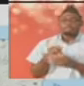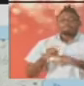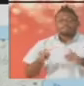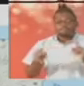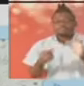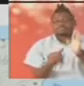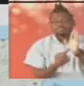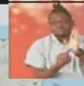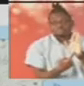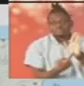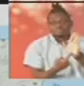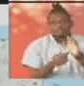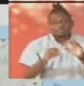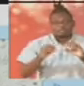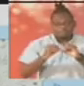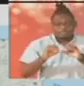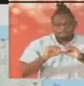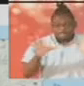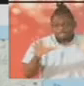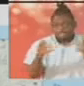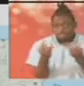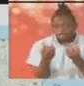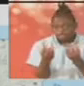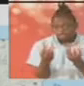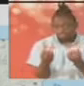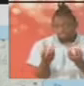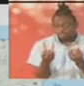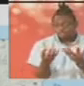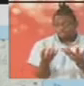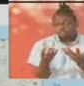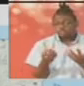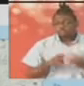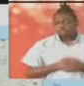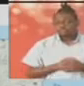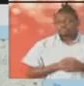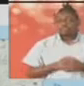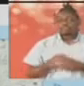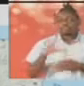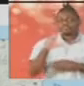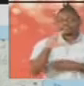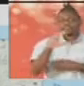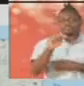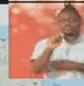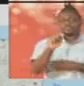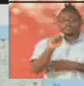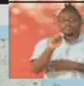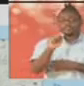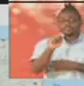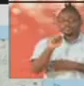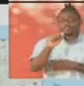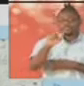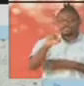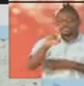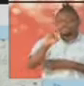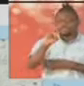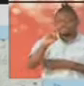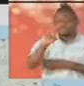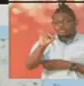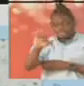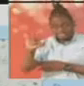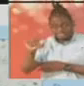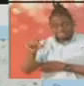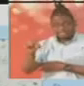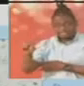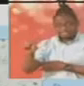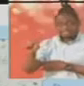clearly, is the number of cases that would have been recorded in County Caroni and County Victoria, and is also represented in the charts,